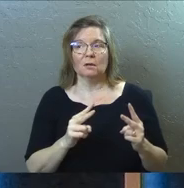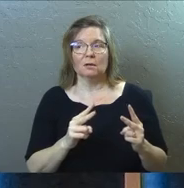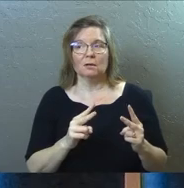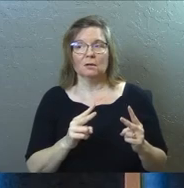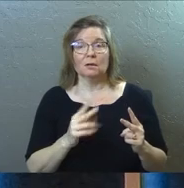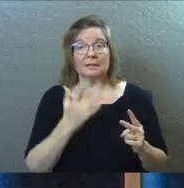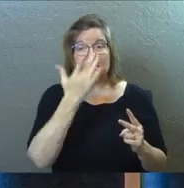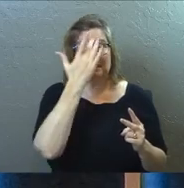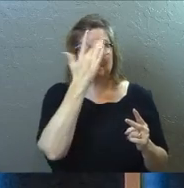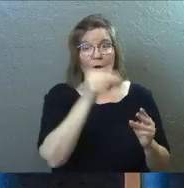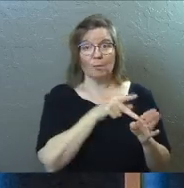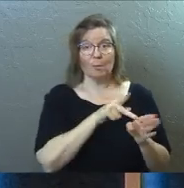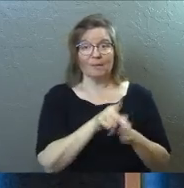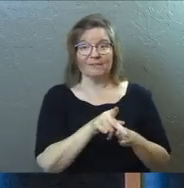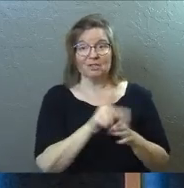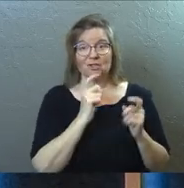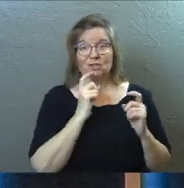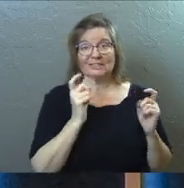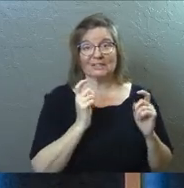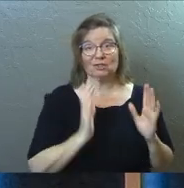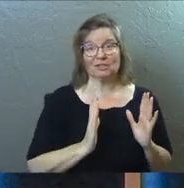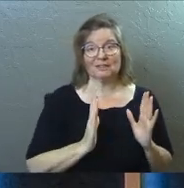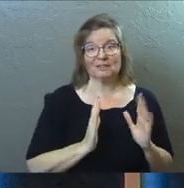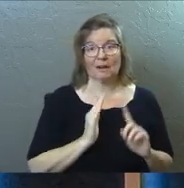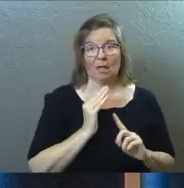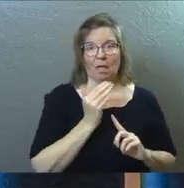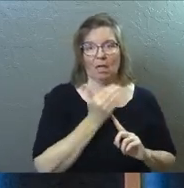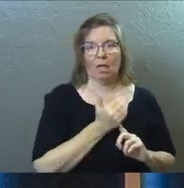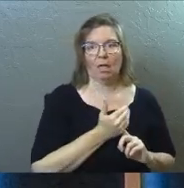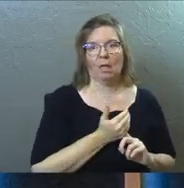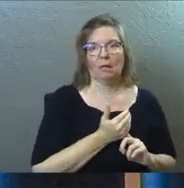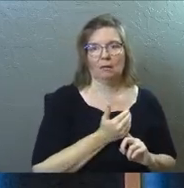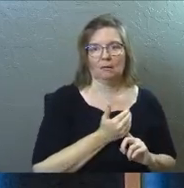much smarter, more professional sinners in our home.